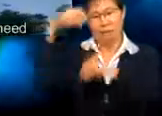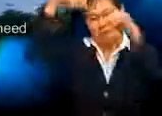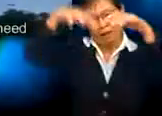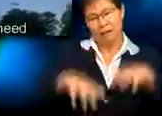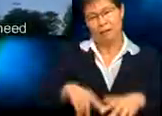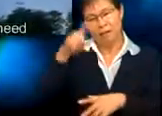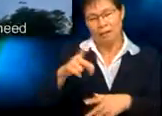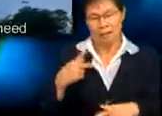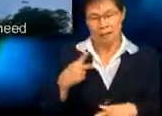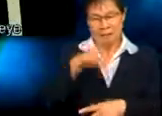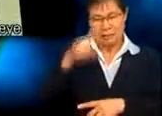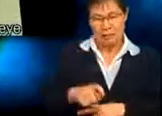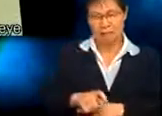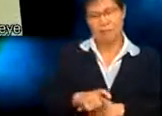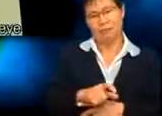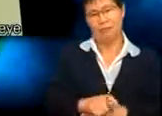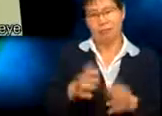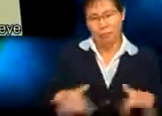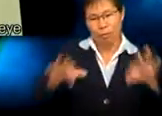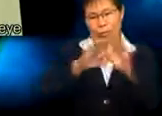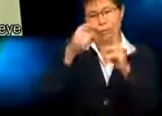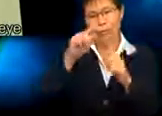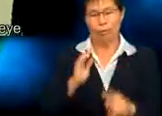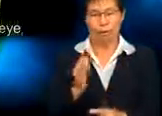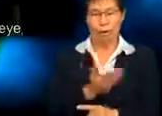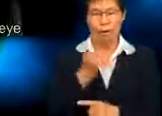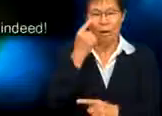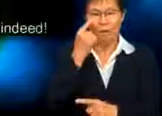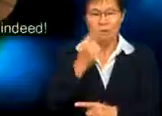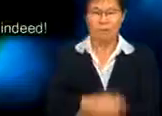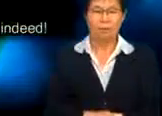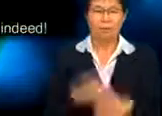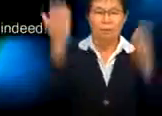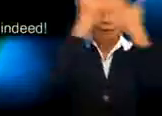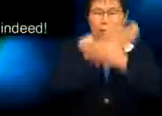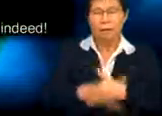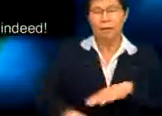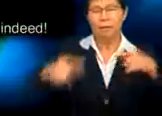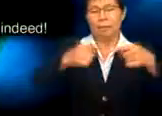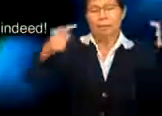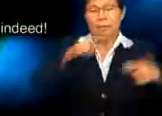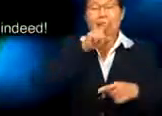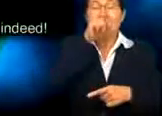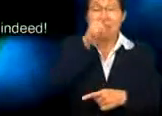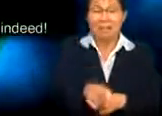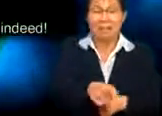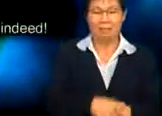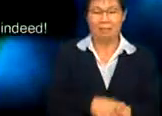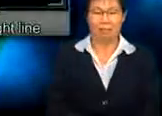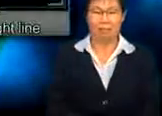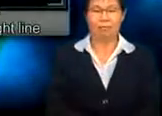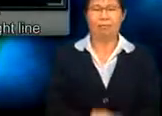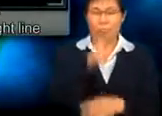we desperately need. That's so important to the eye. Darkness is an enemy